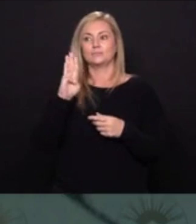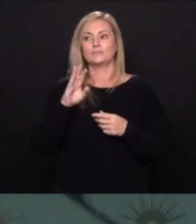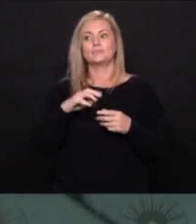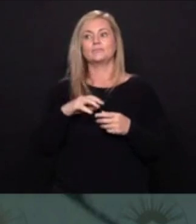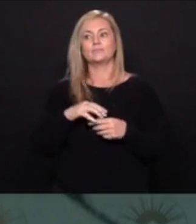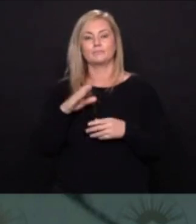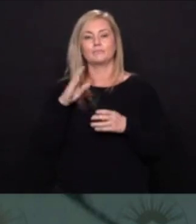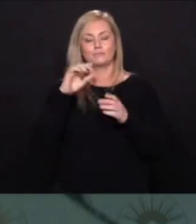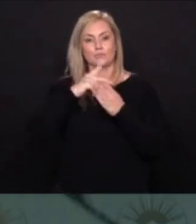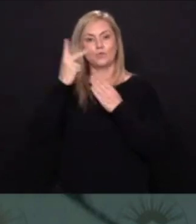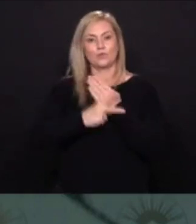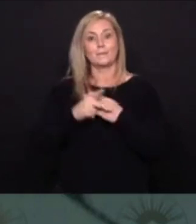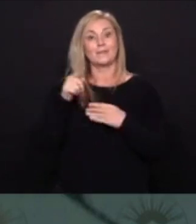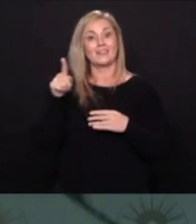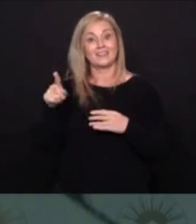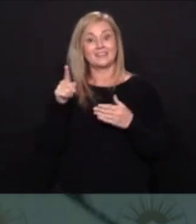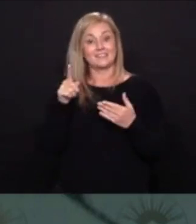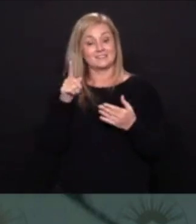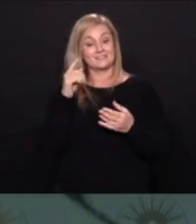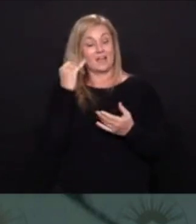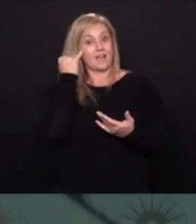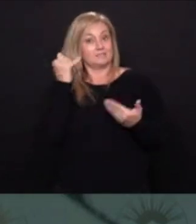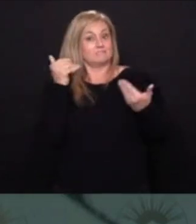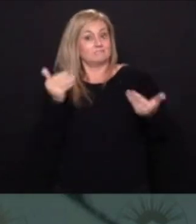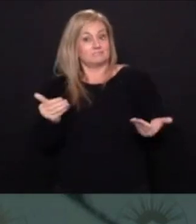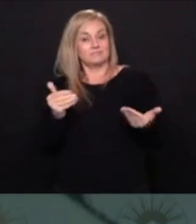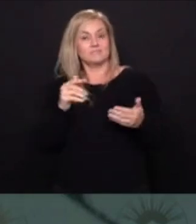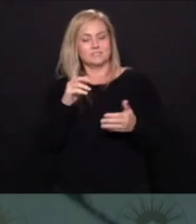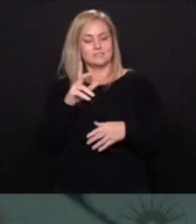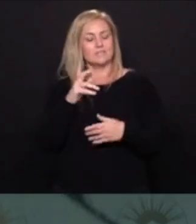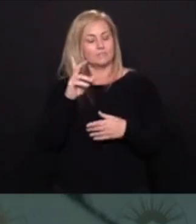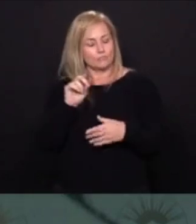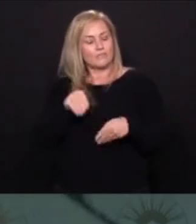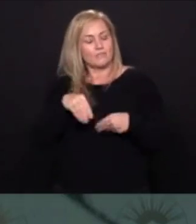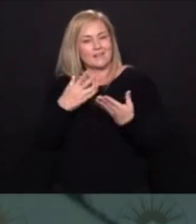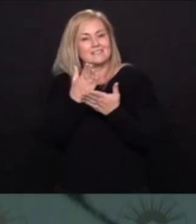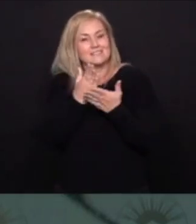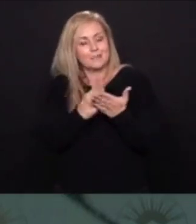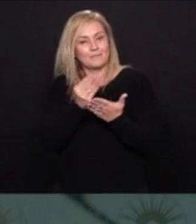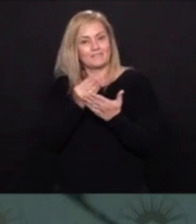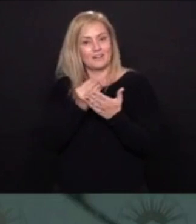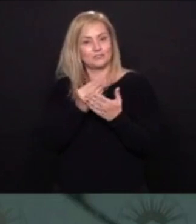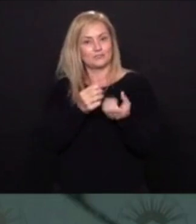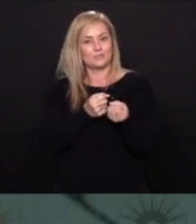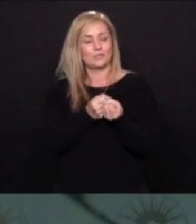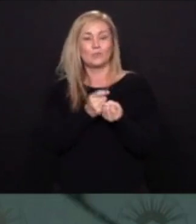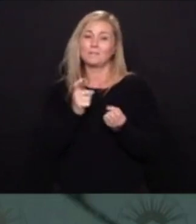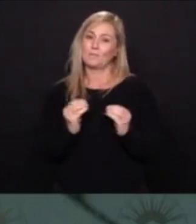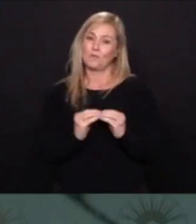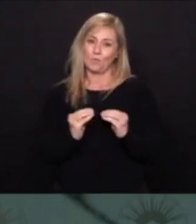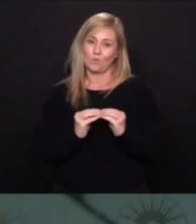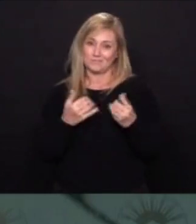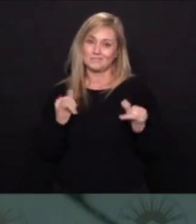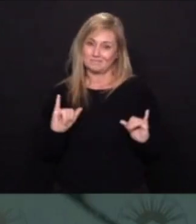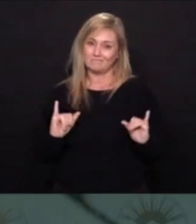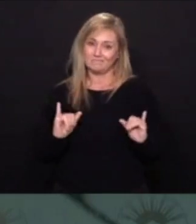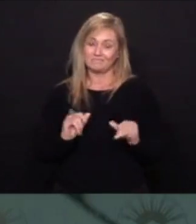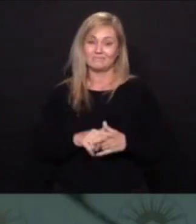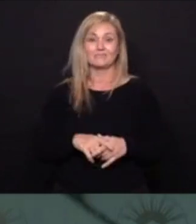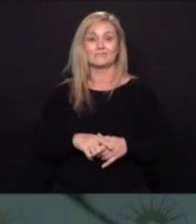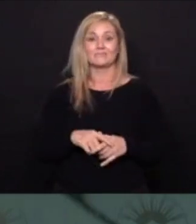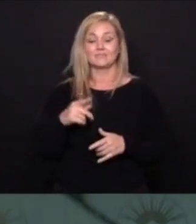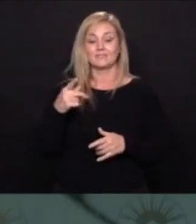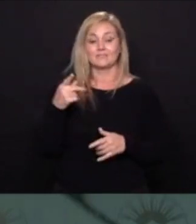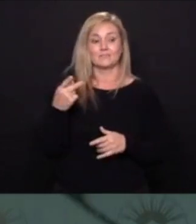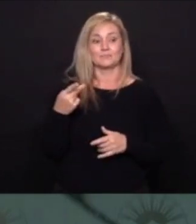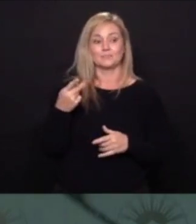has provided some level of financial support. We need to do more. Premier Horgan brought together members